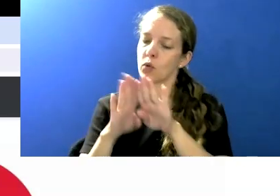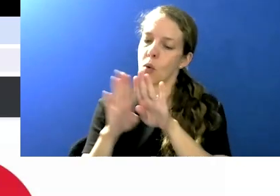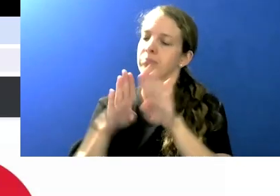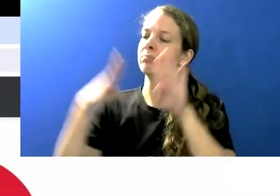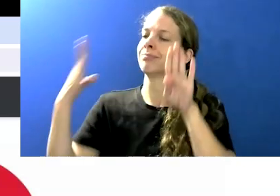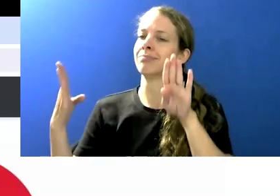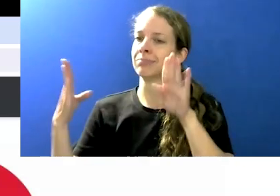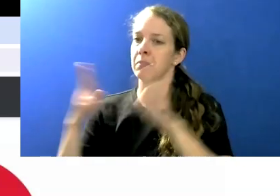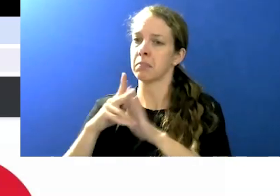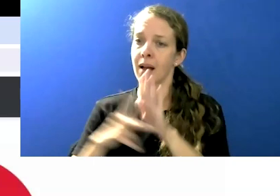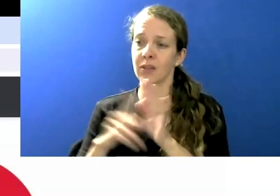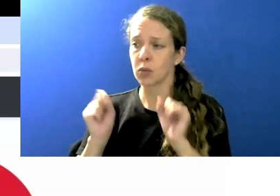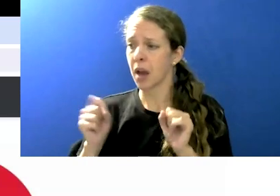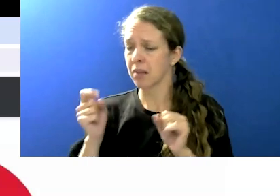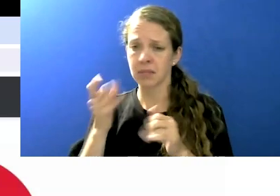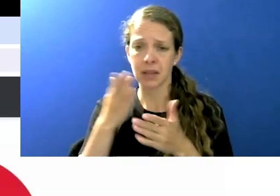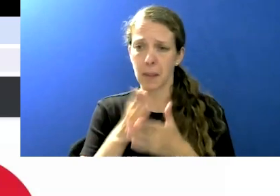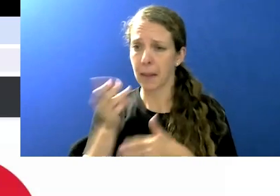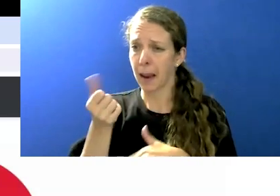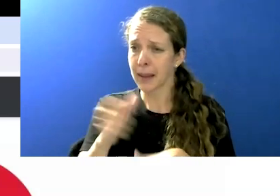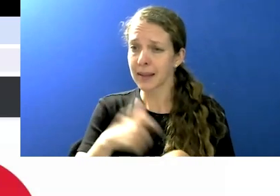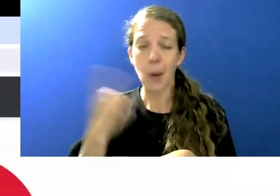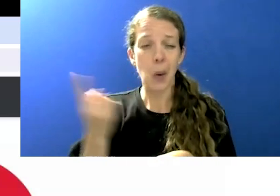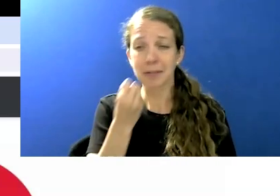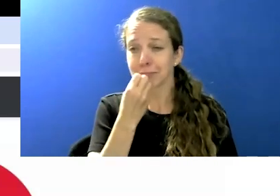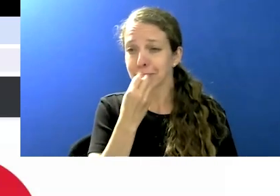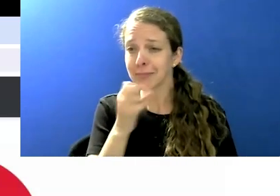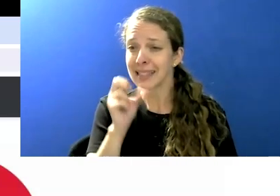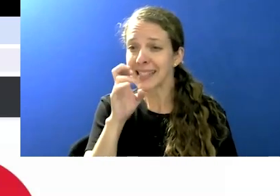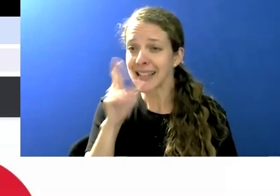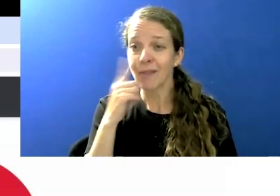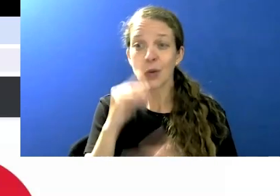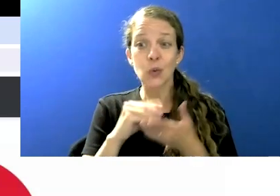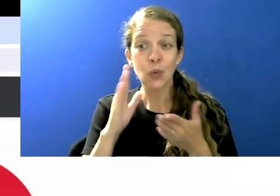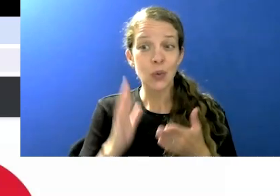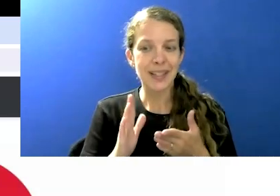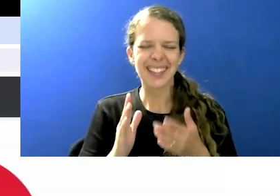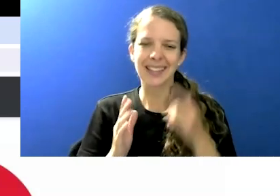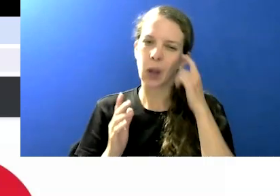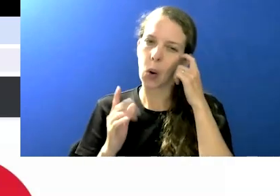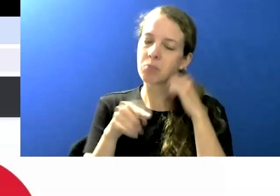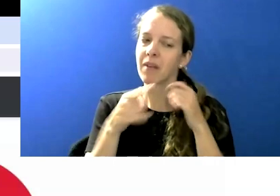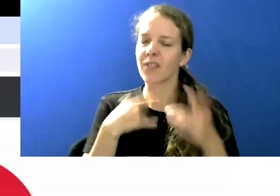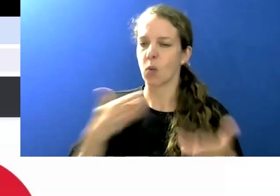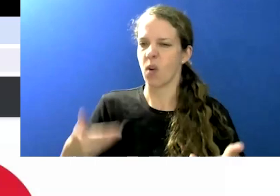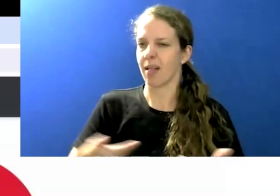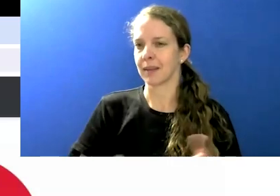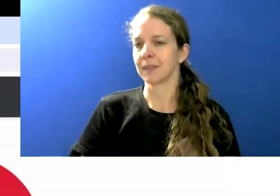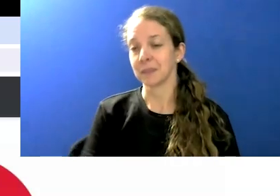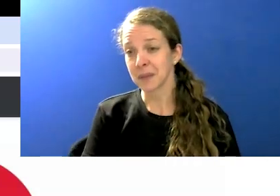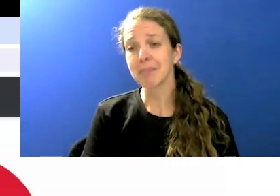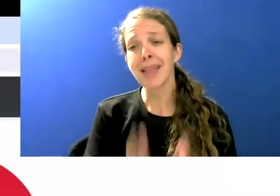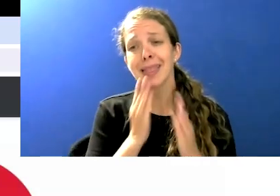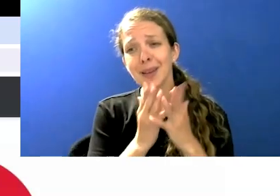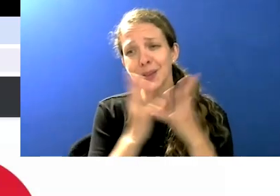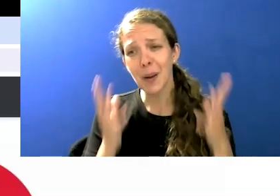feel free to stop by anytime. We always have snacks for our students so that they feel welcome. So thank you